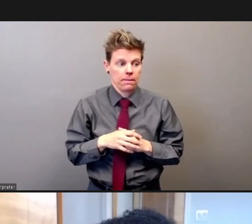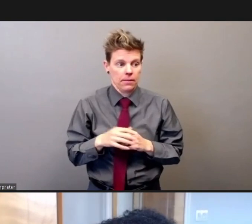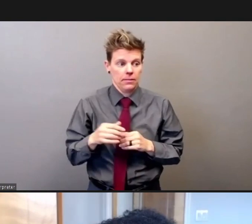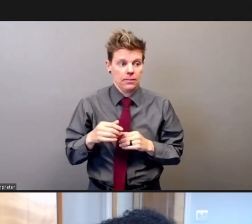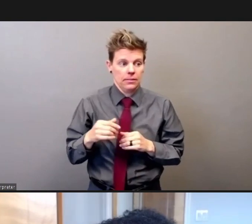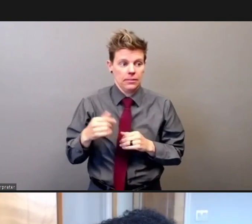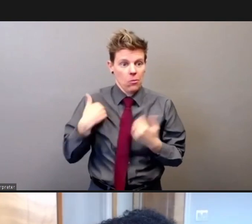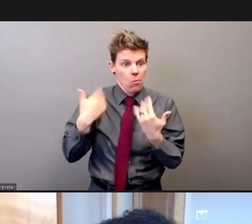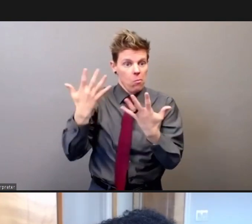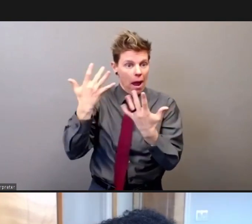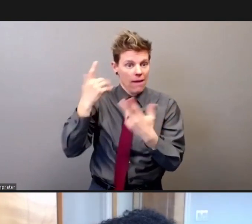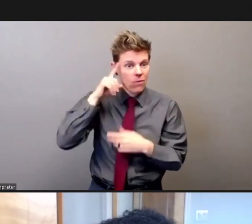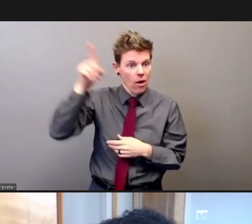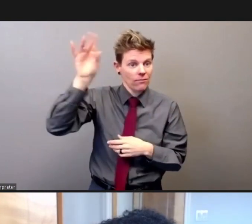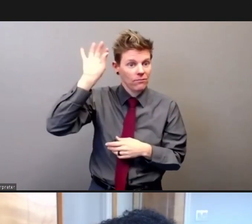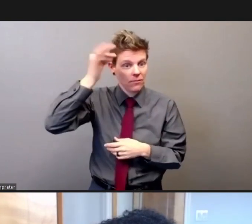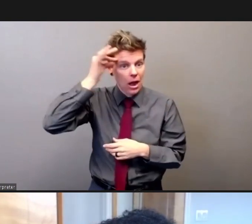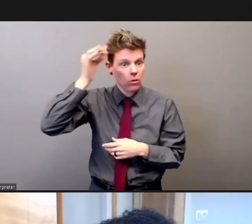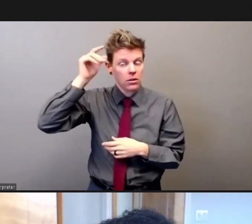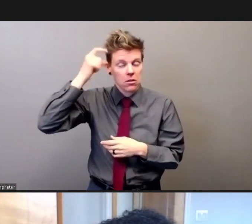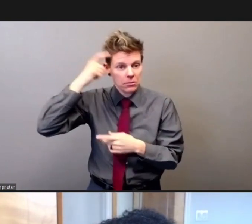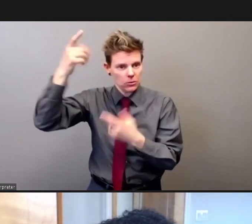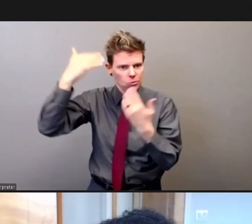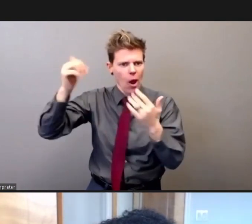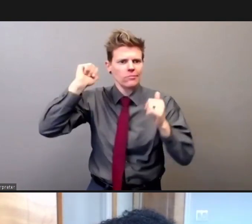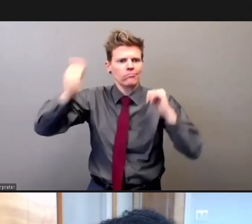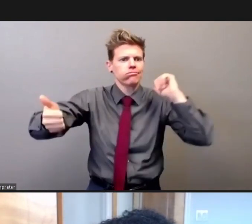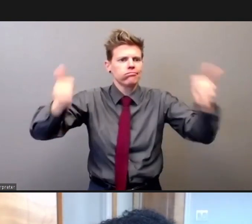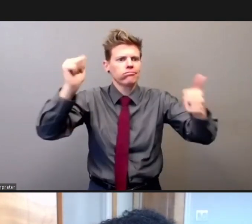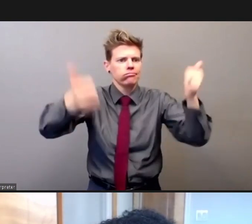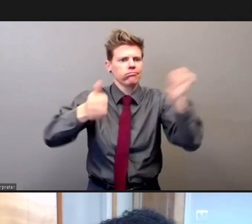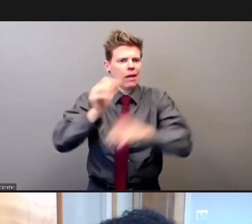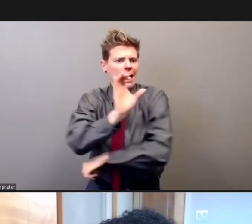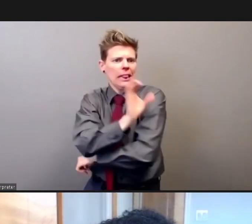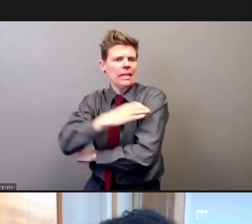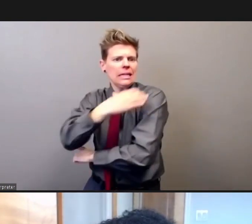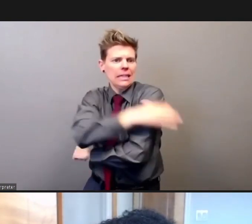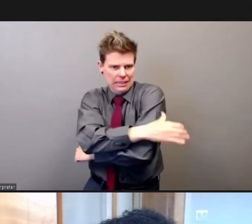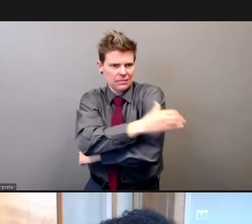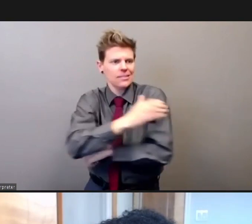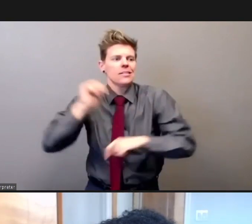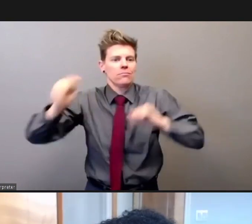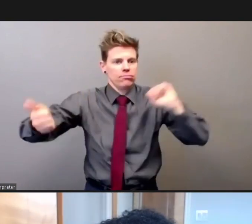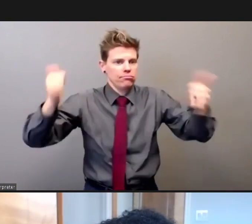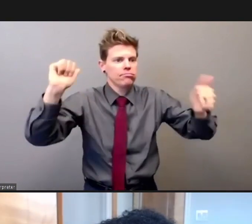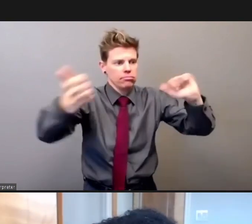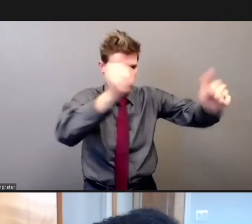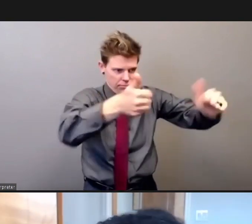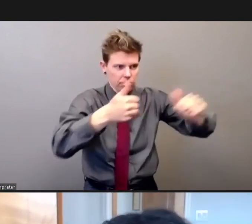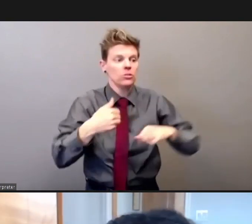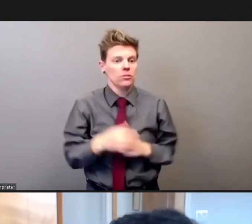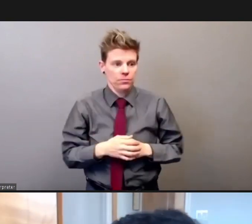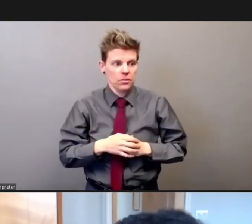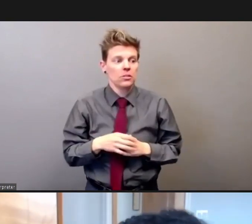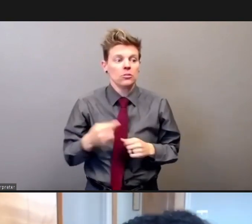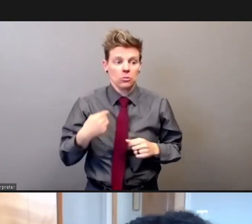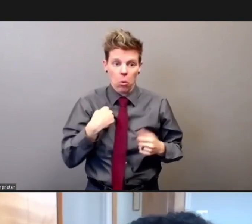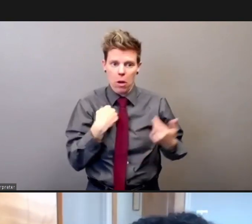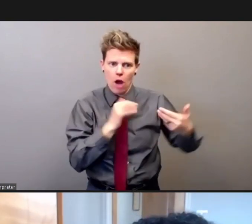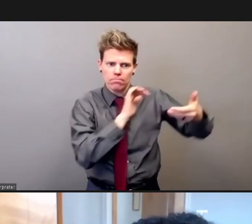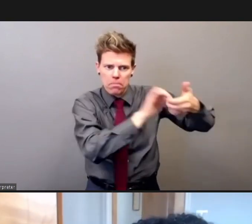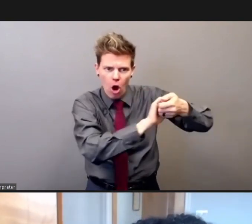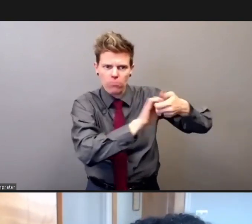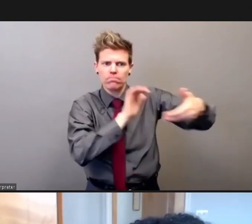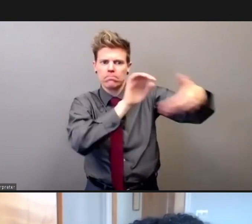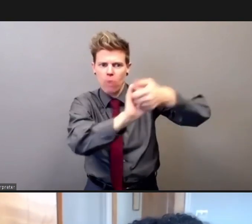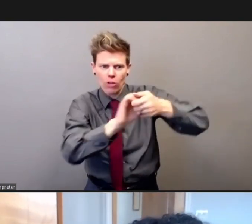of identifying those other partners, and I want Dr. Collins to talk about that, is when we initially,